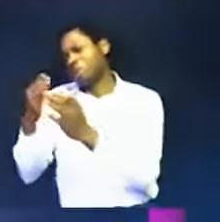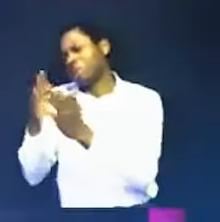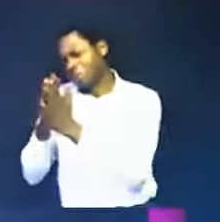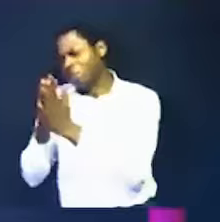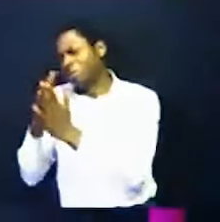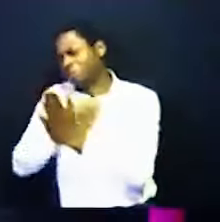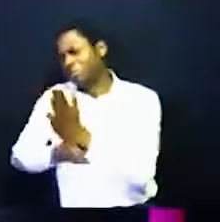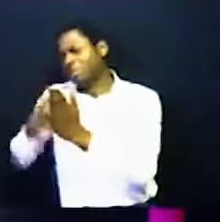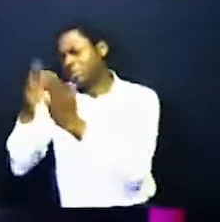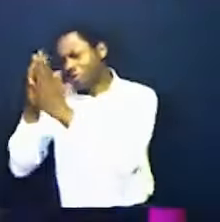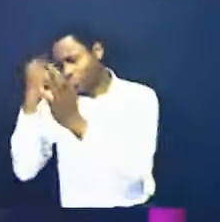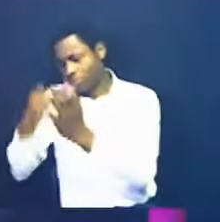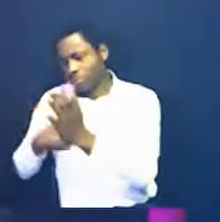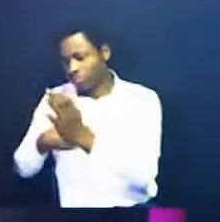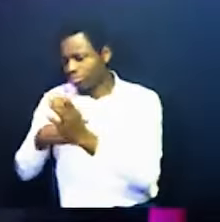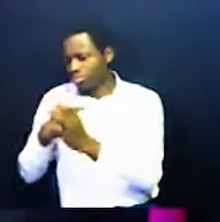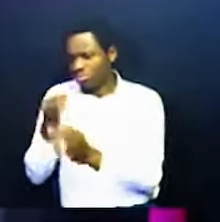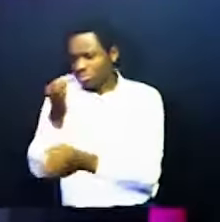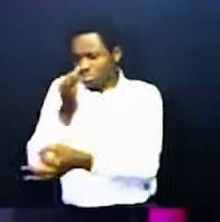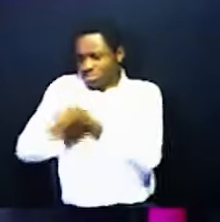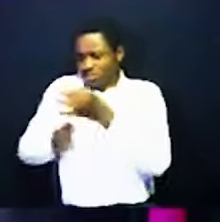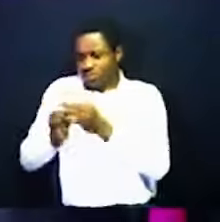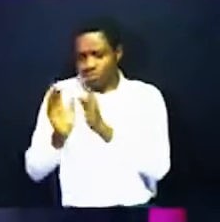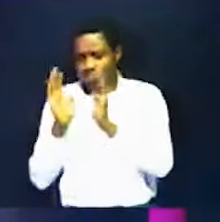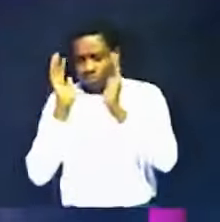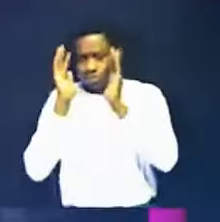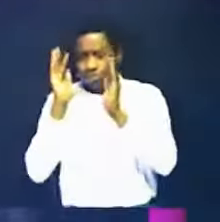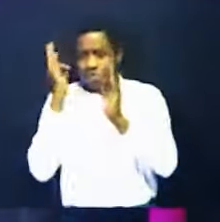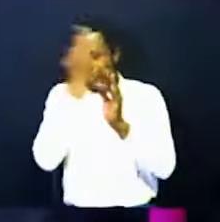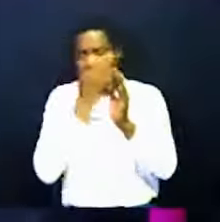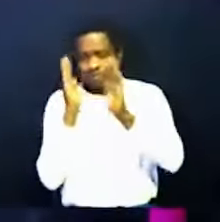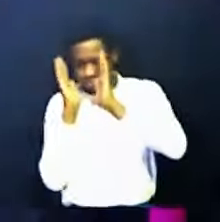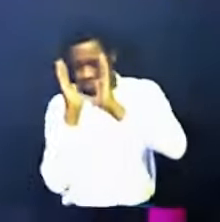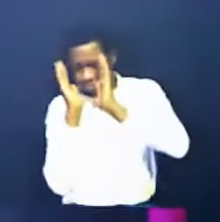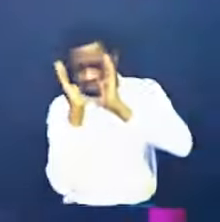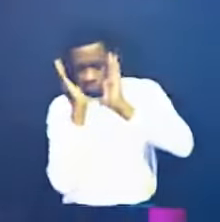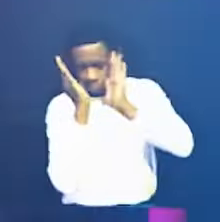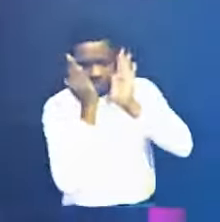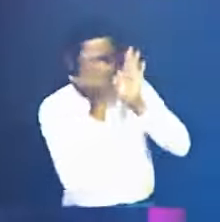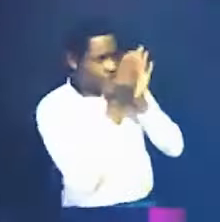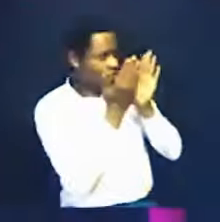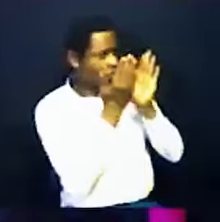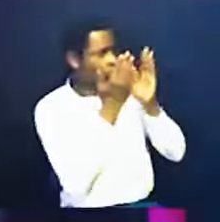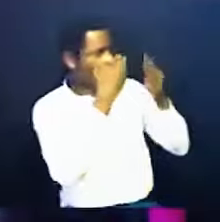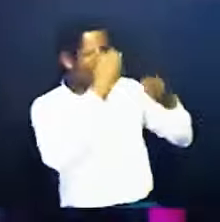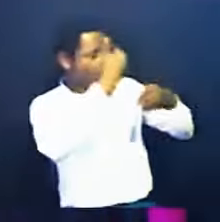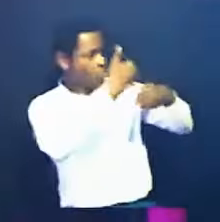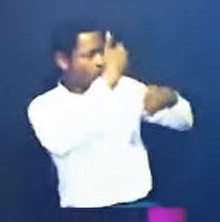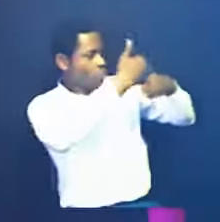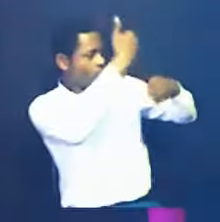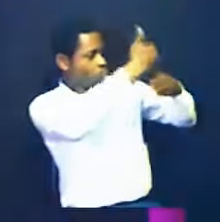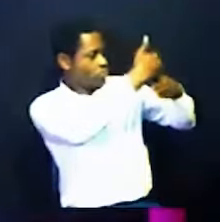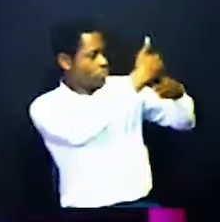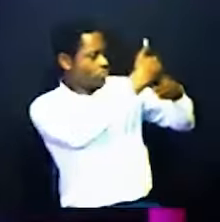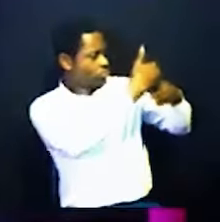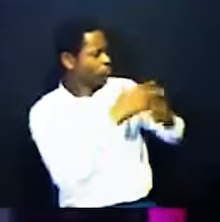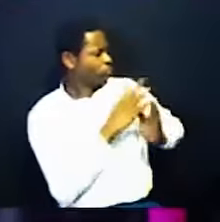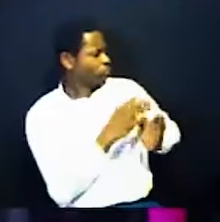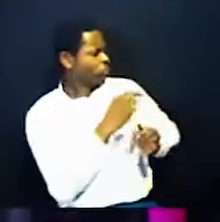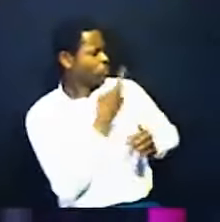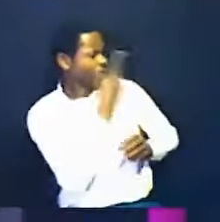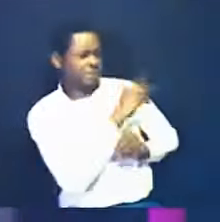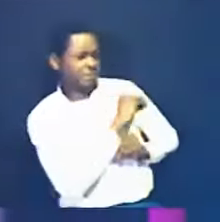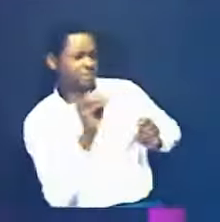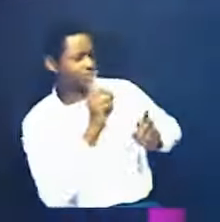wall, he saw nothing. Nobody but God. And